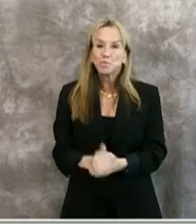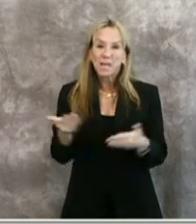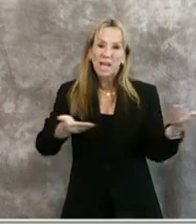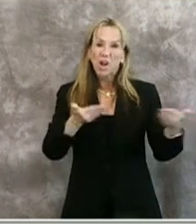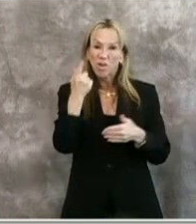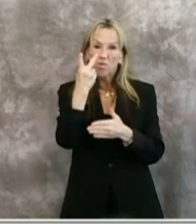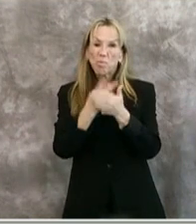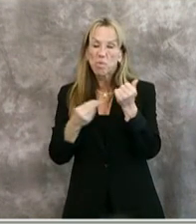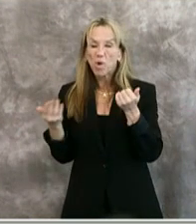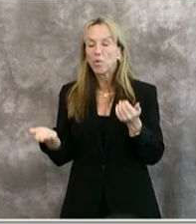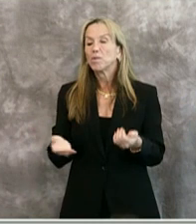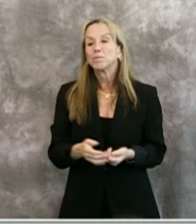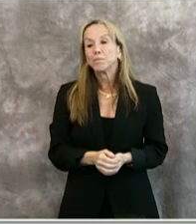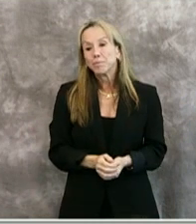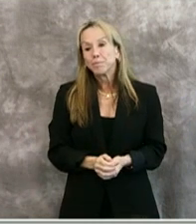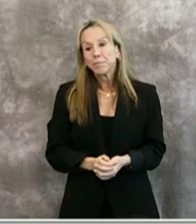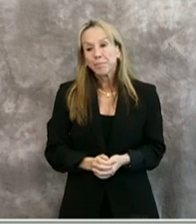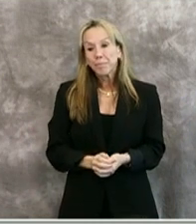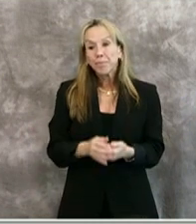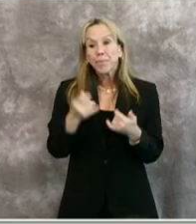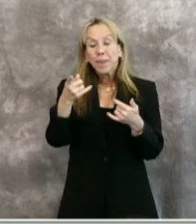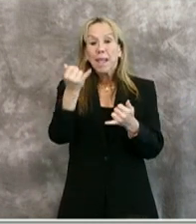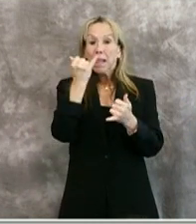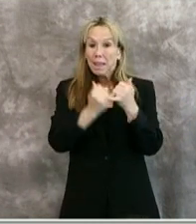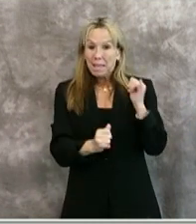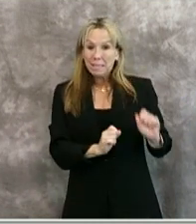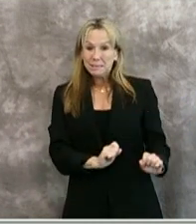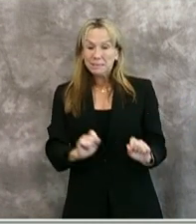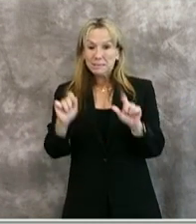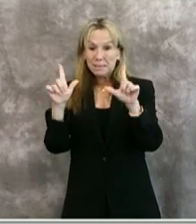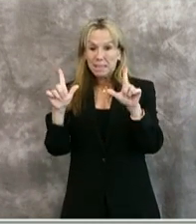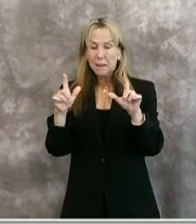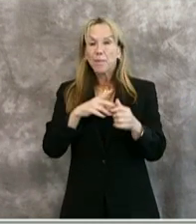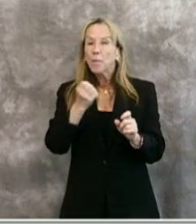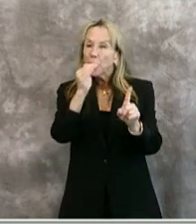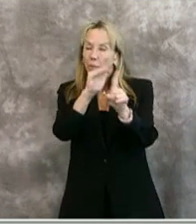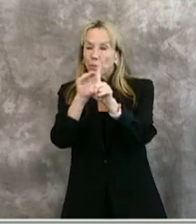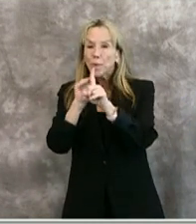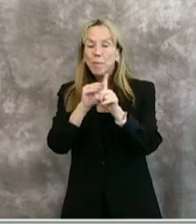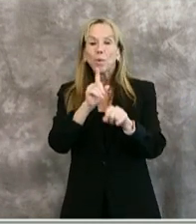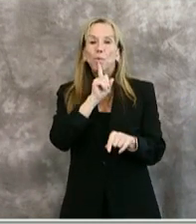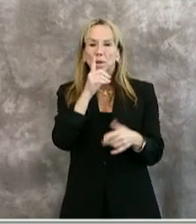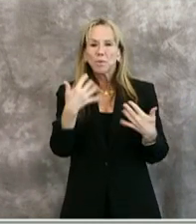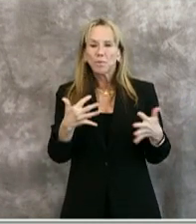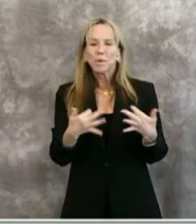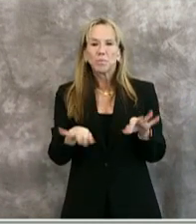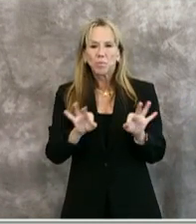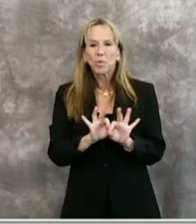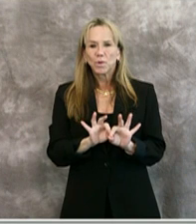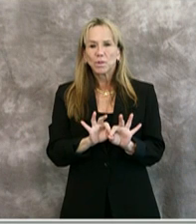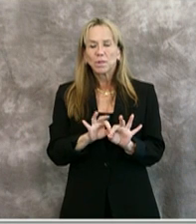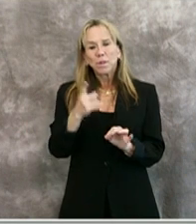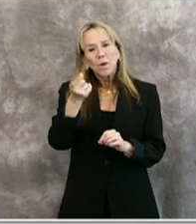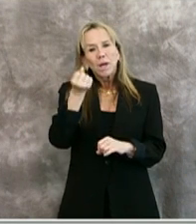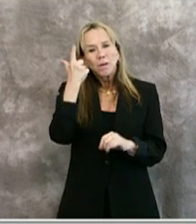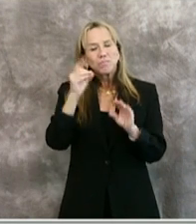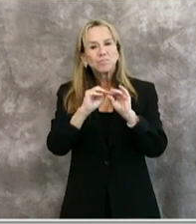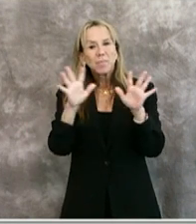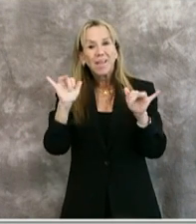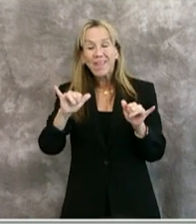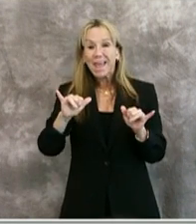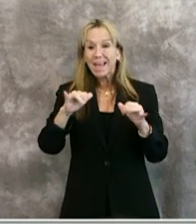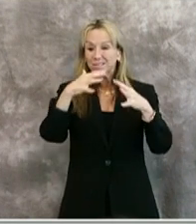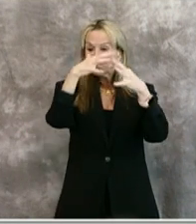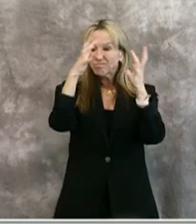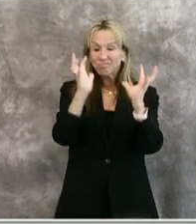slide, I just want to remind everyone that it is important to understand that the pandemic